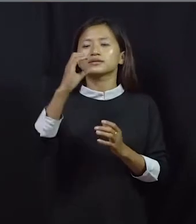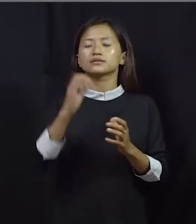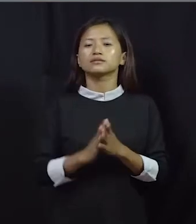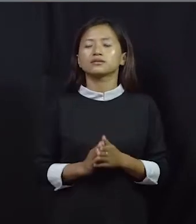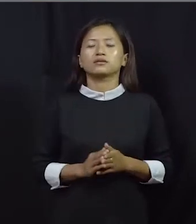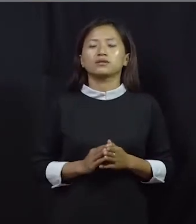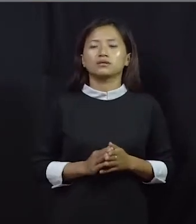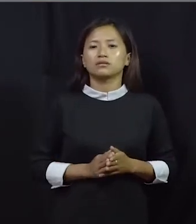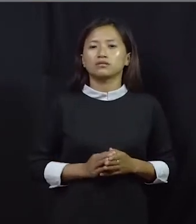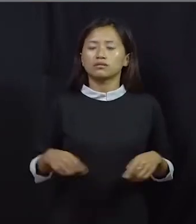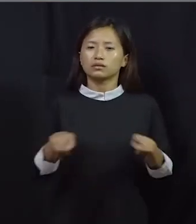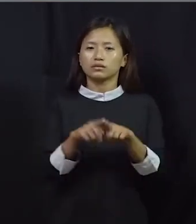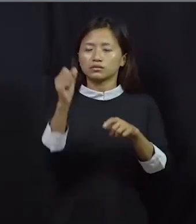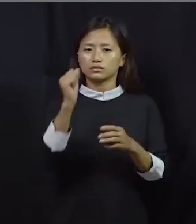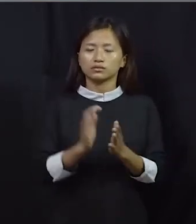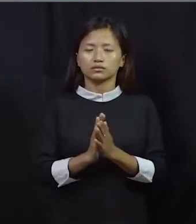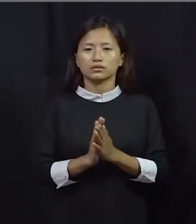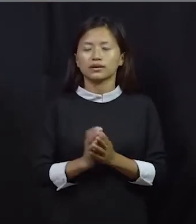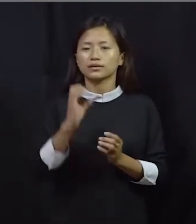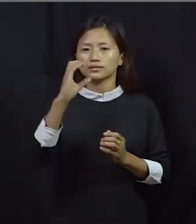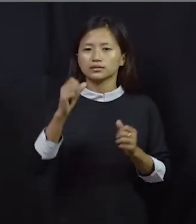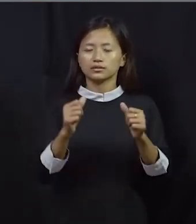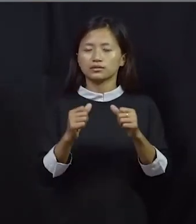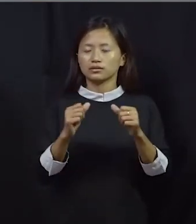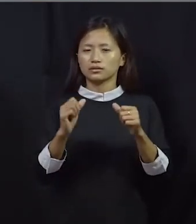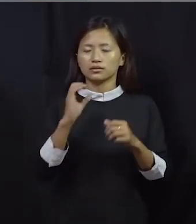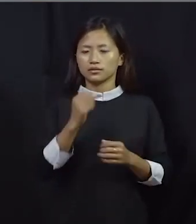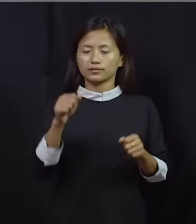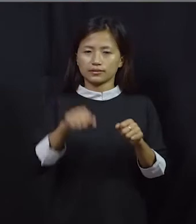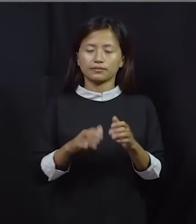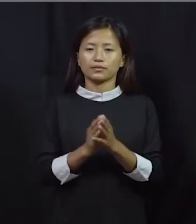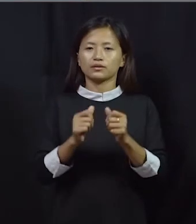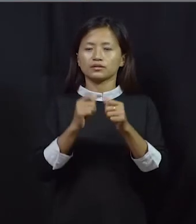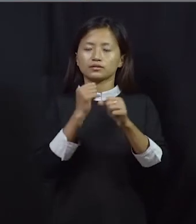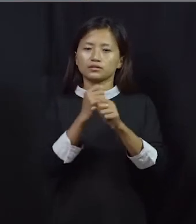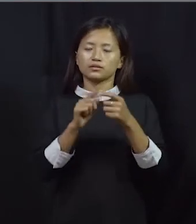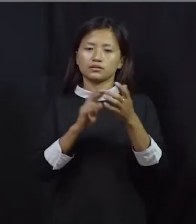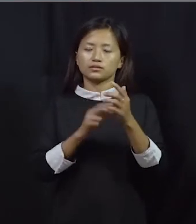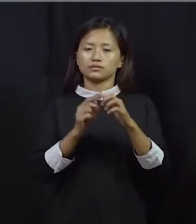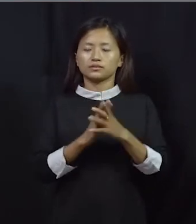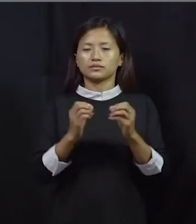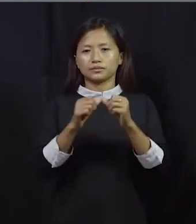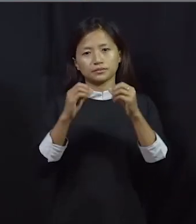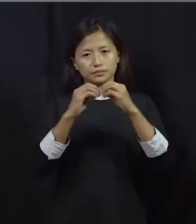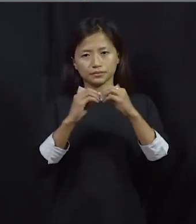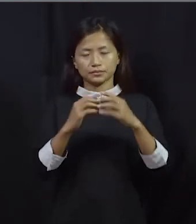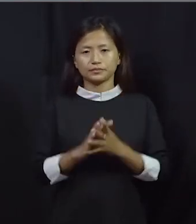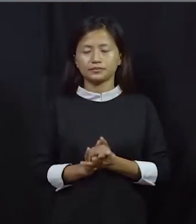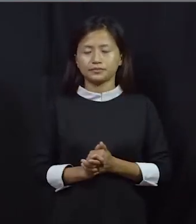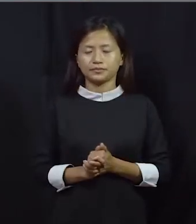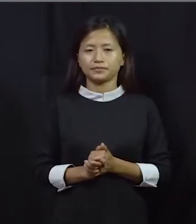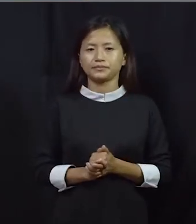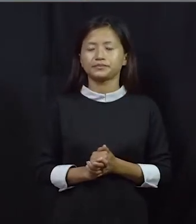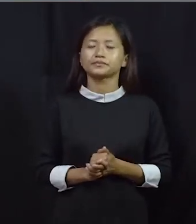and also C can be an agent of A and B. So there should be a mutual